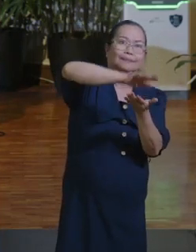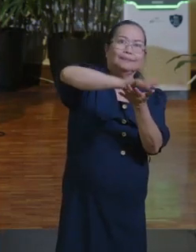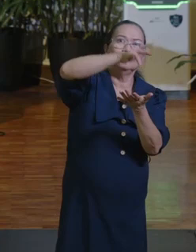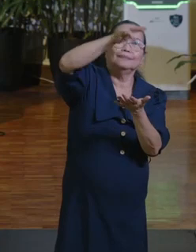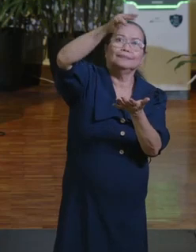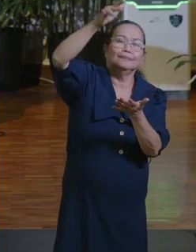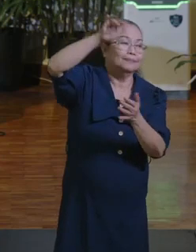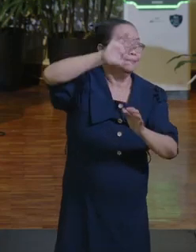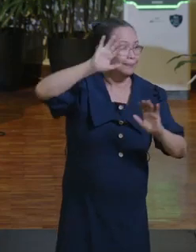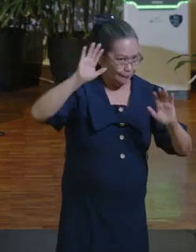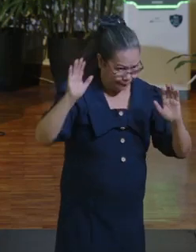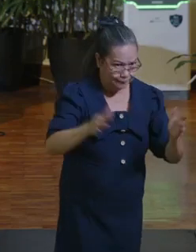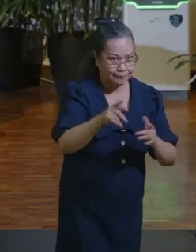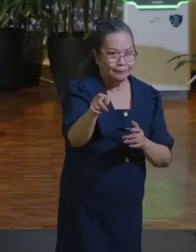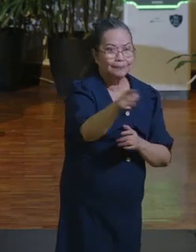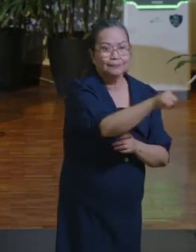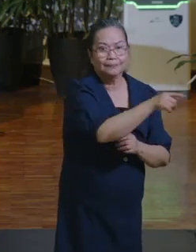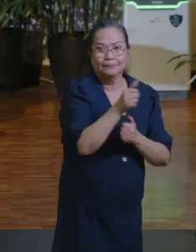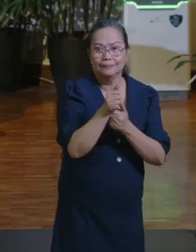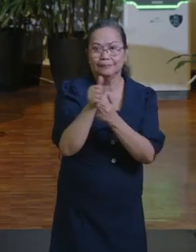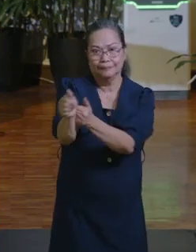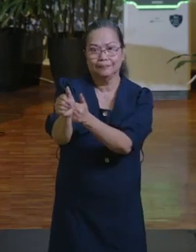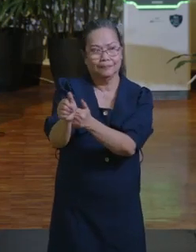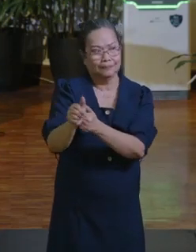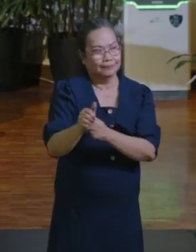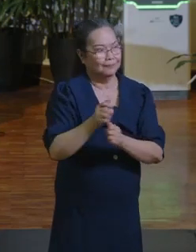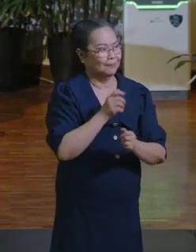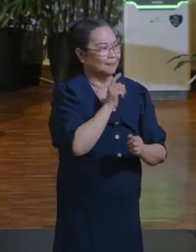too might walk in newness of life.